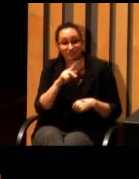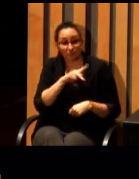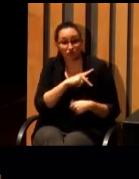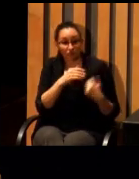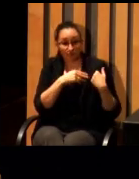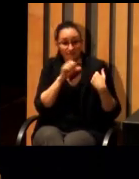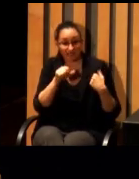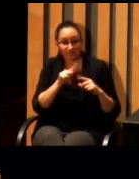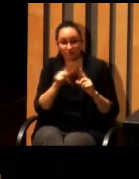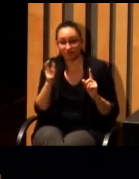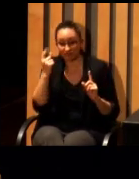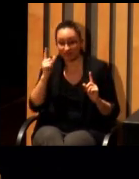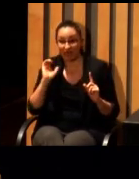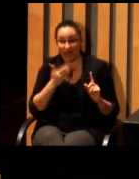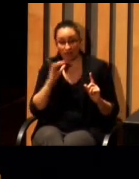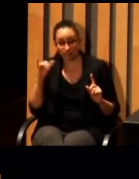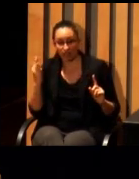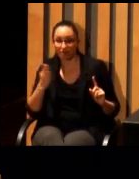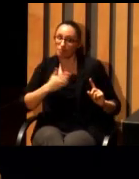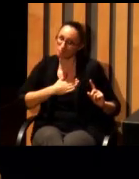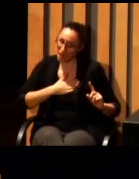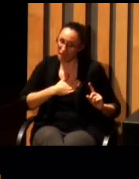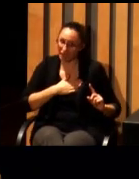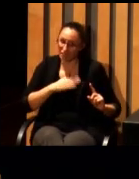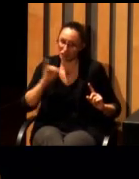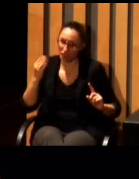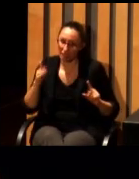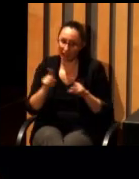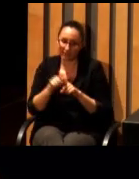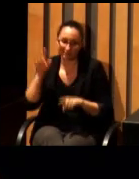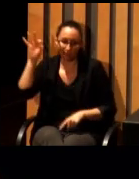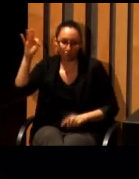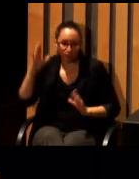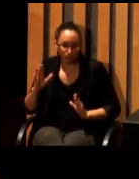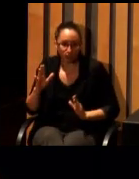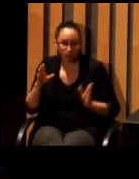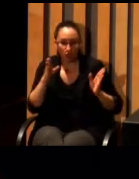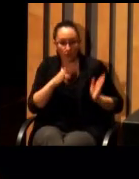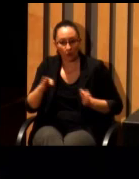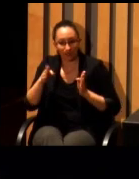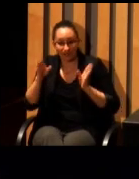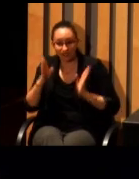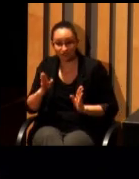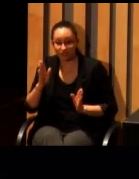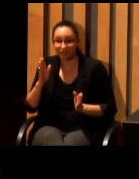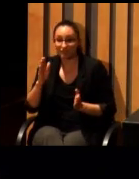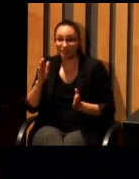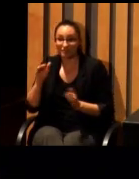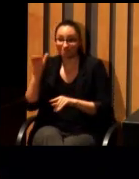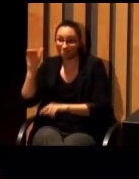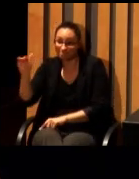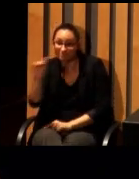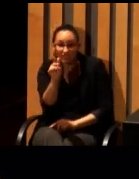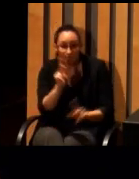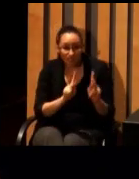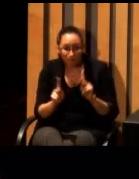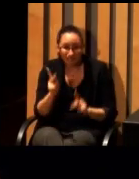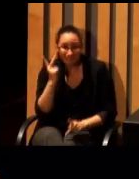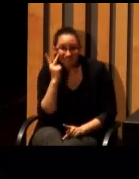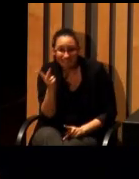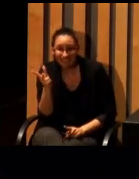our job, and particularly my job as a preacher, as an organizer, is to try to wake people up to see and to